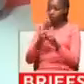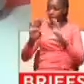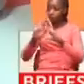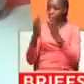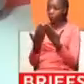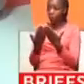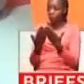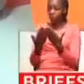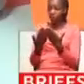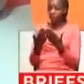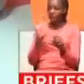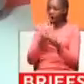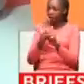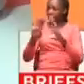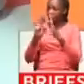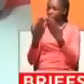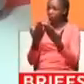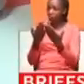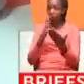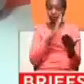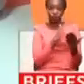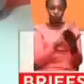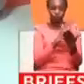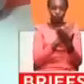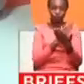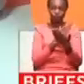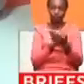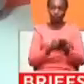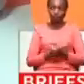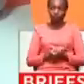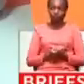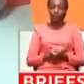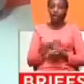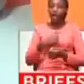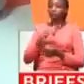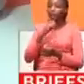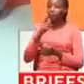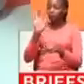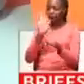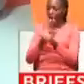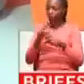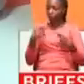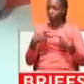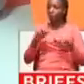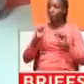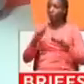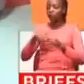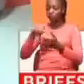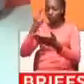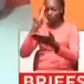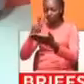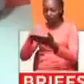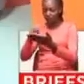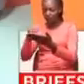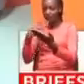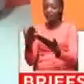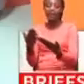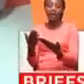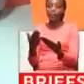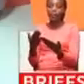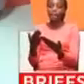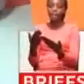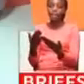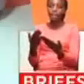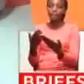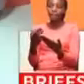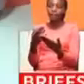in total. Yes. Wow. Okay. So you guys have written books, and I'm sure many people will be reaching out to you. It's so commendable, you know, to